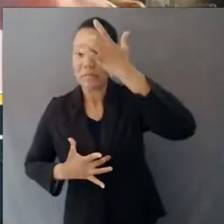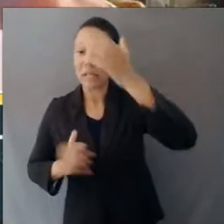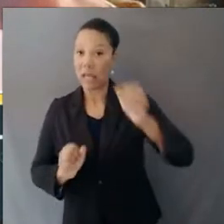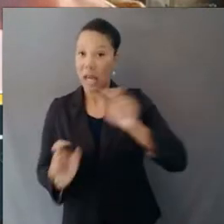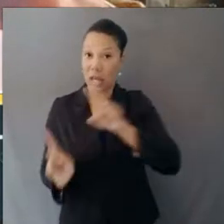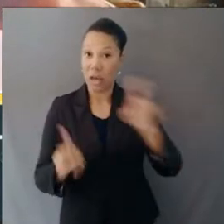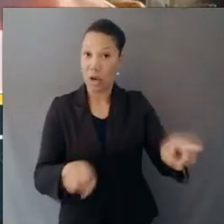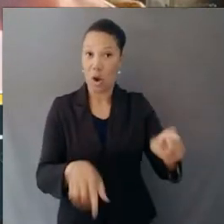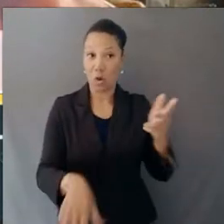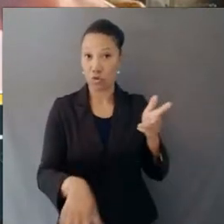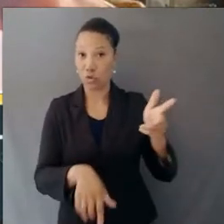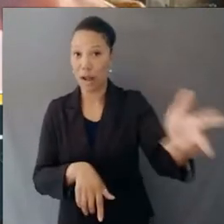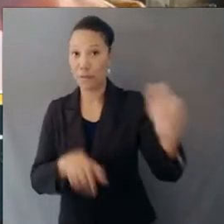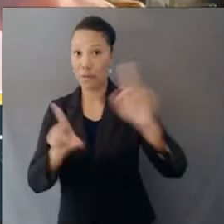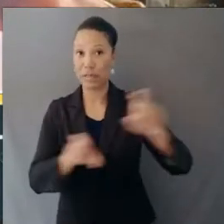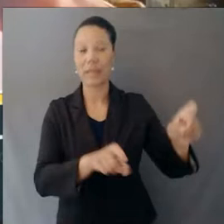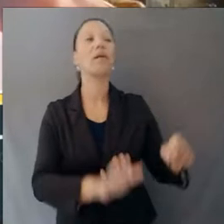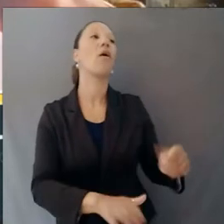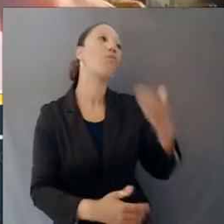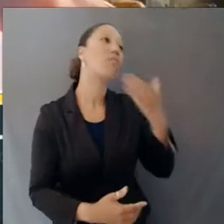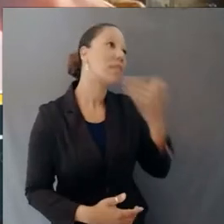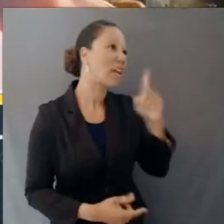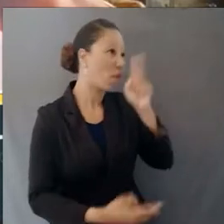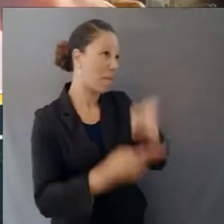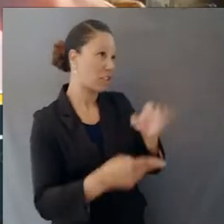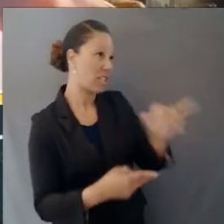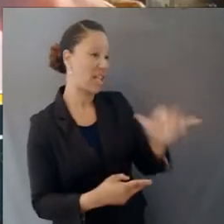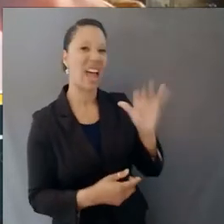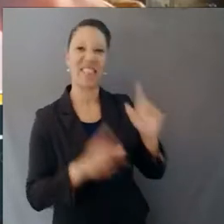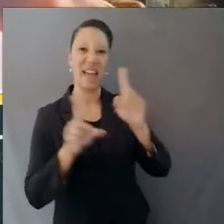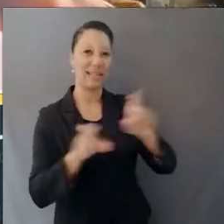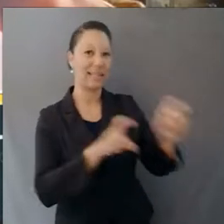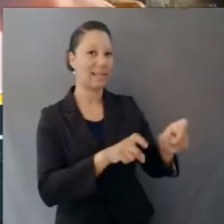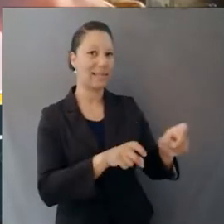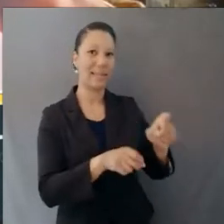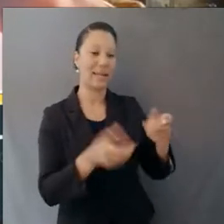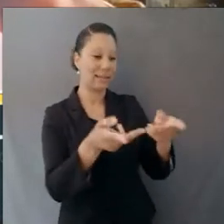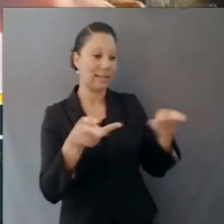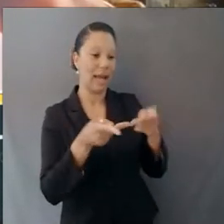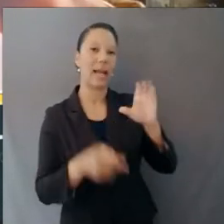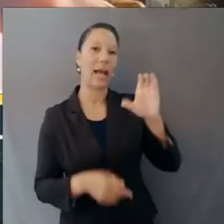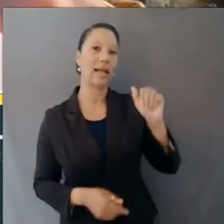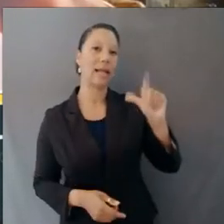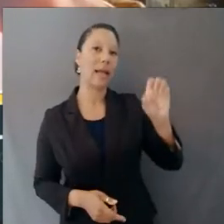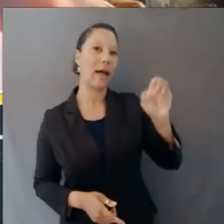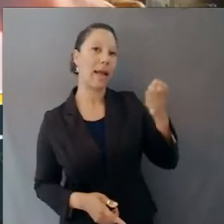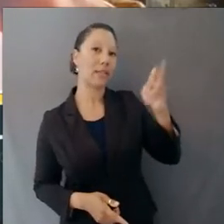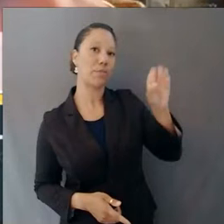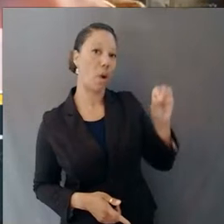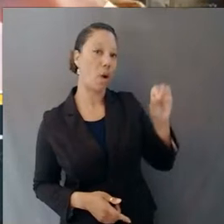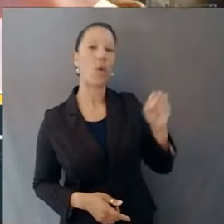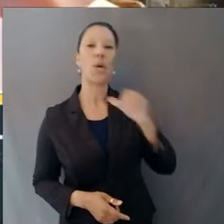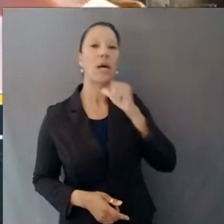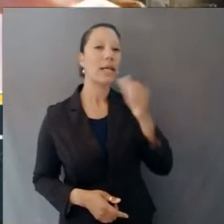testing? Yeah, I'm happy that you brought that up. So this testing site is not intended for people experiencing severe